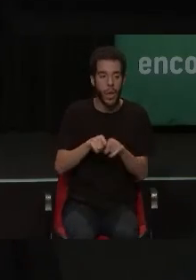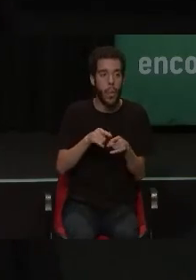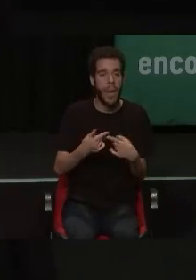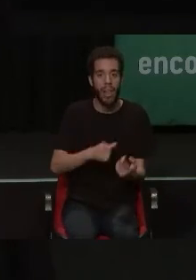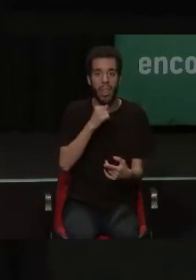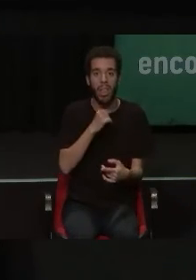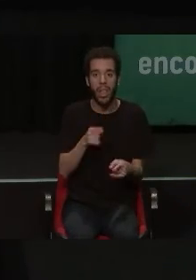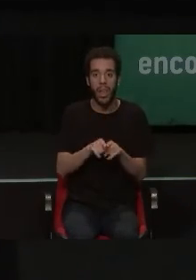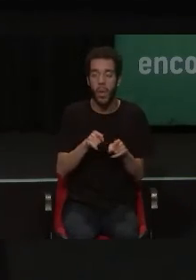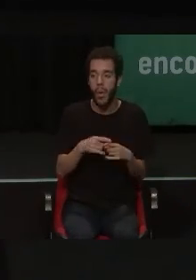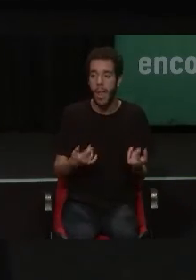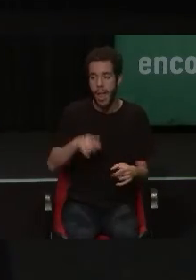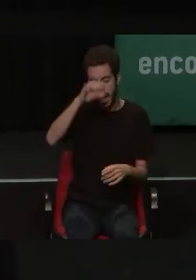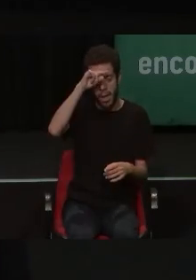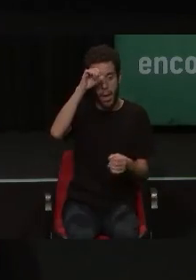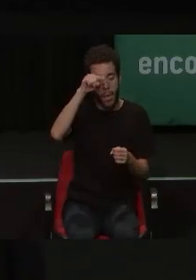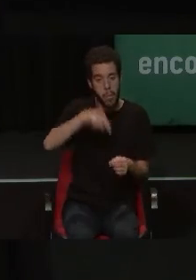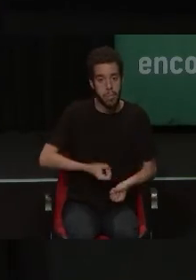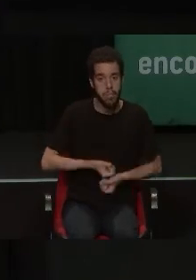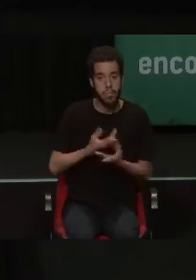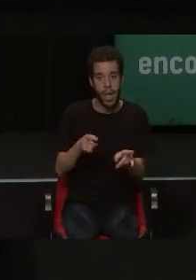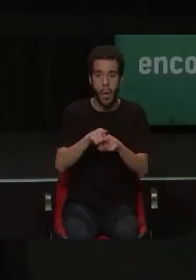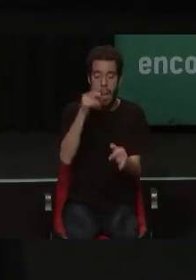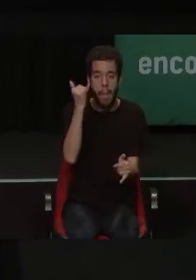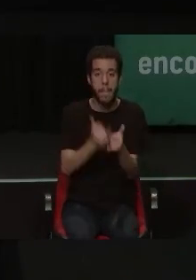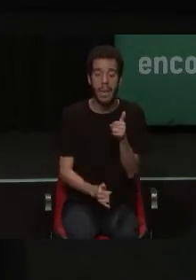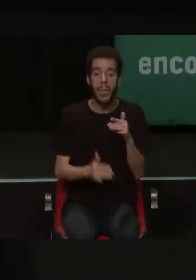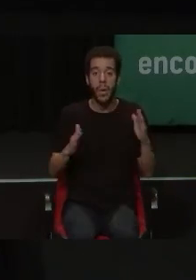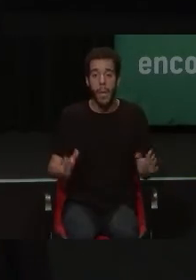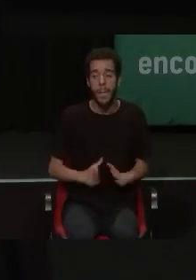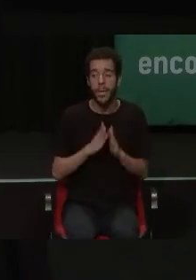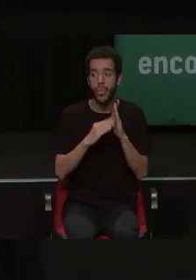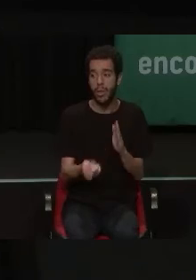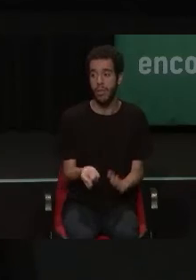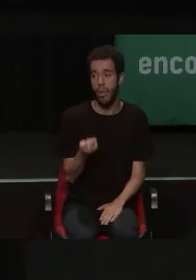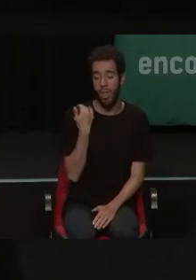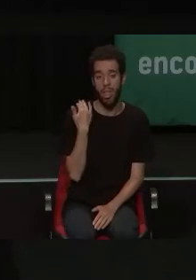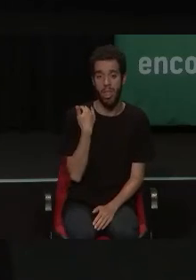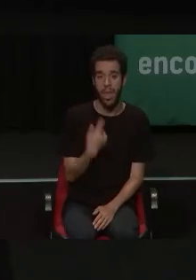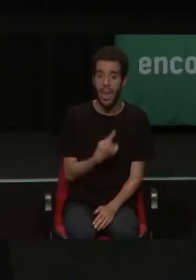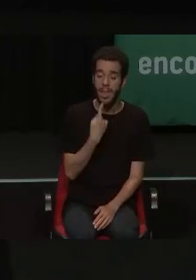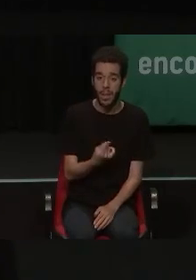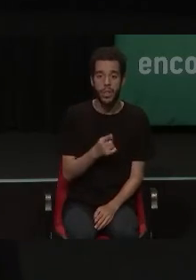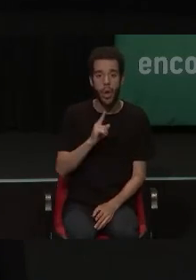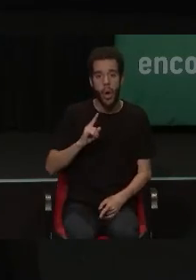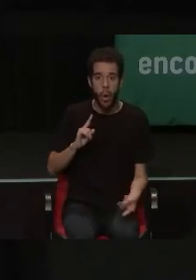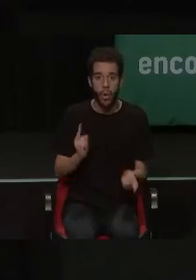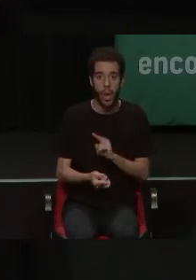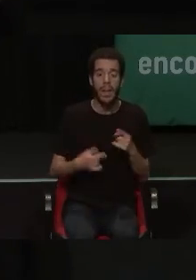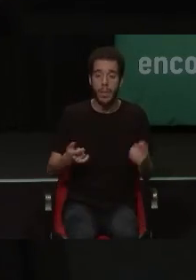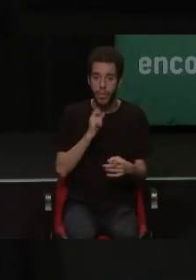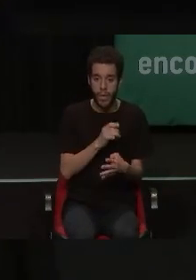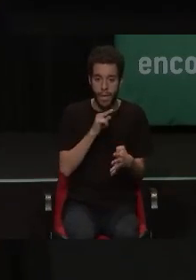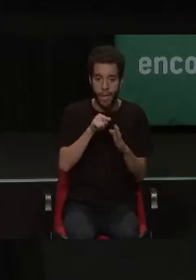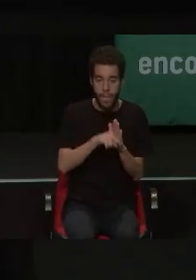our psychologists think impulsiveness is always a risk. Sometimes more recent models say